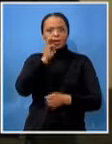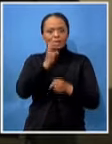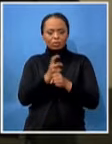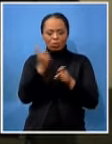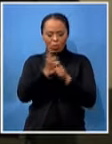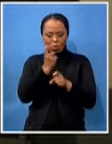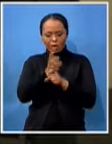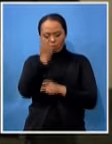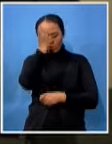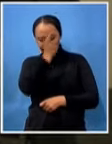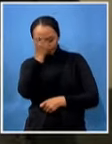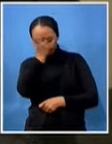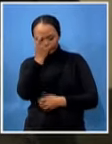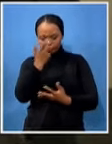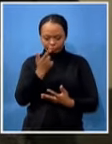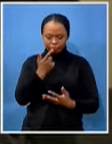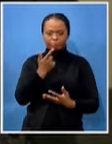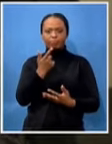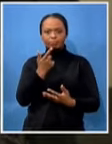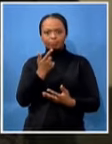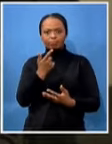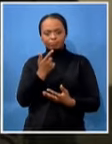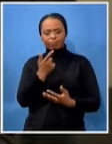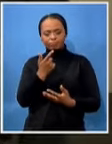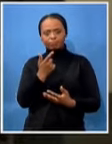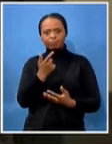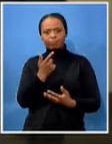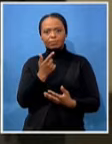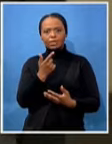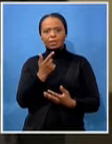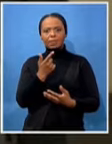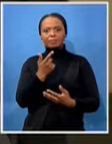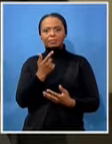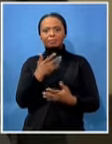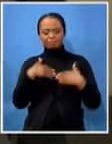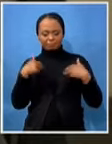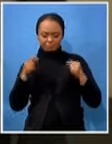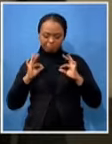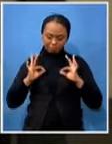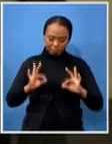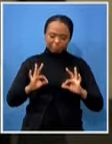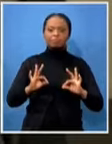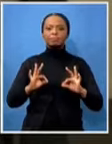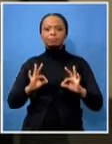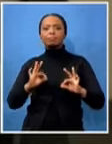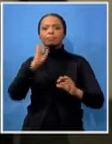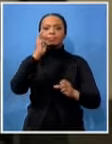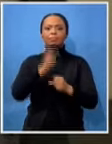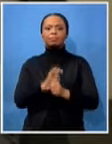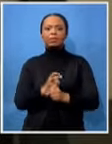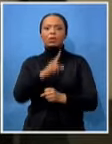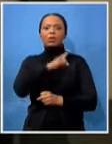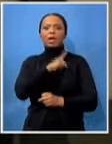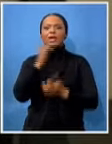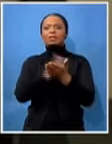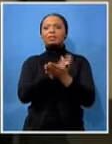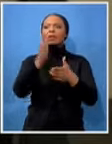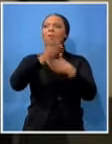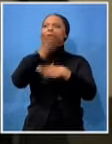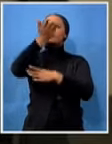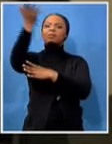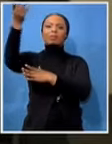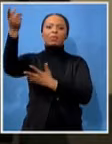feel that they can come and offer, except those who want to, because others are working somewhere, they don't want to, they just want to come and be part